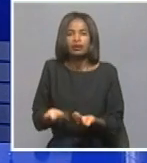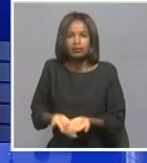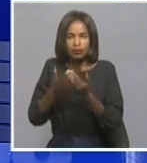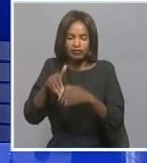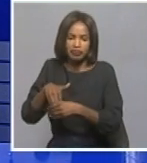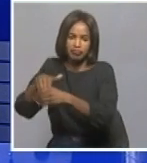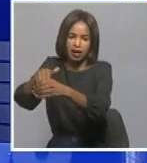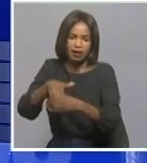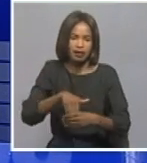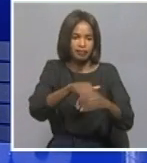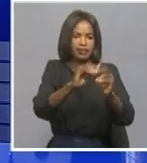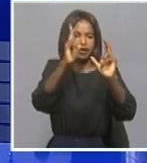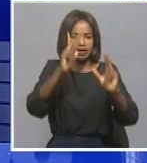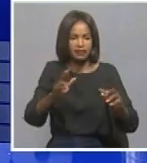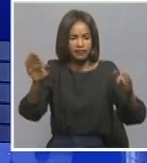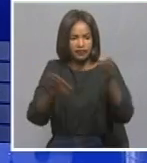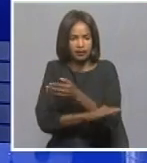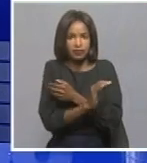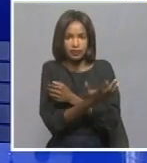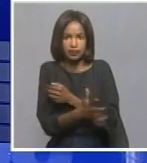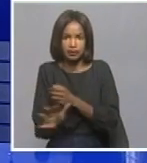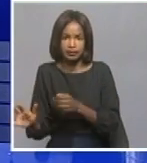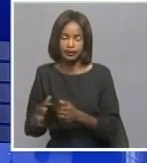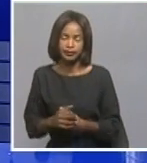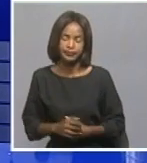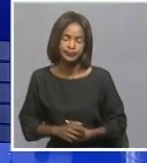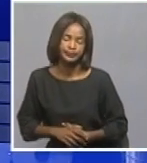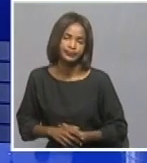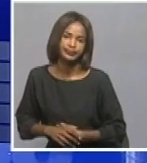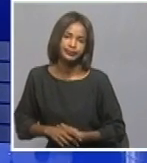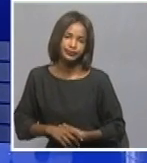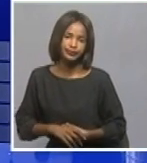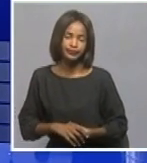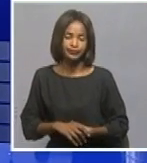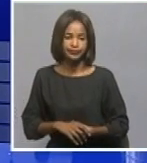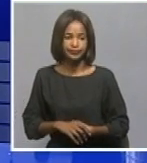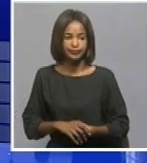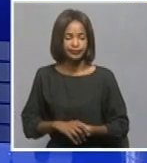the floodplain areas of the region and, of course, then moving to and from the island.